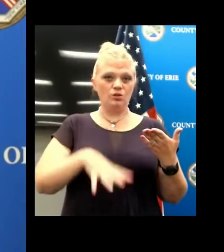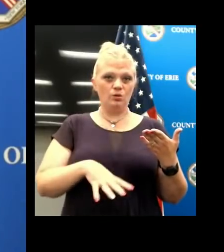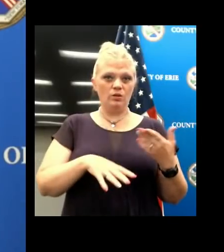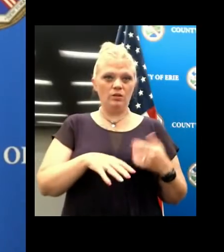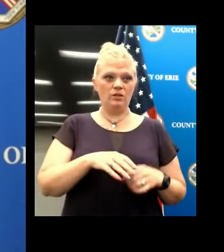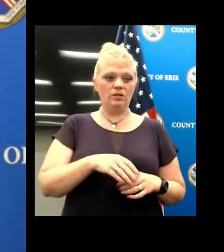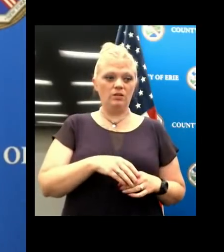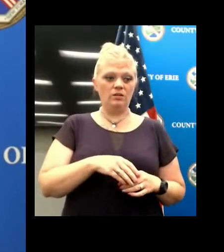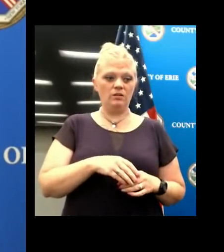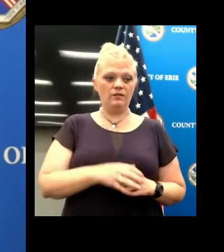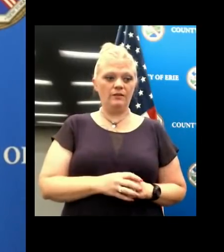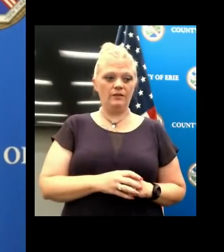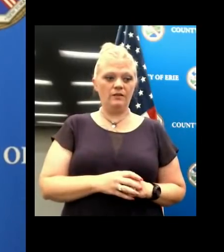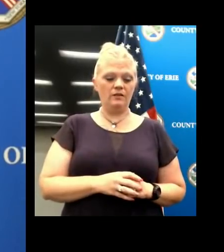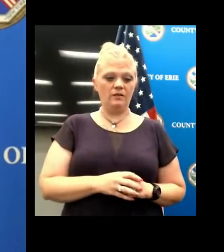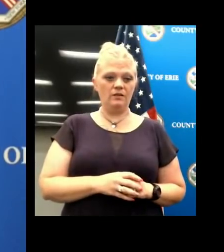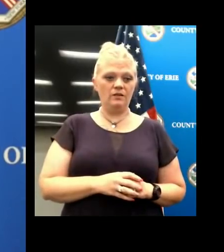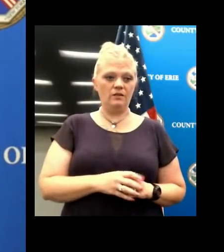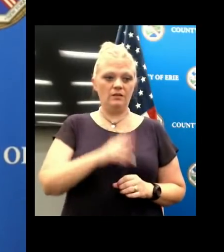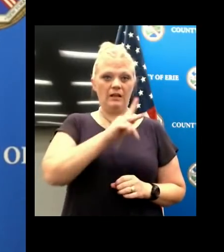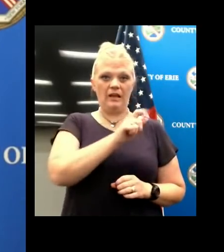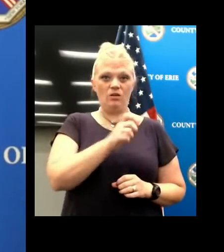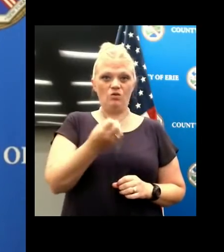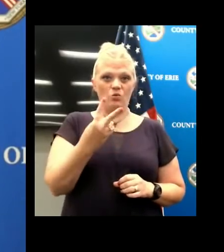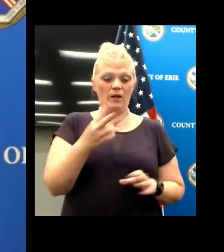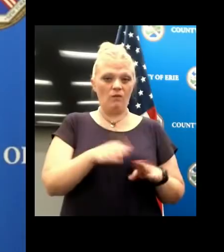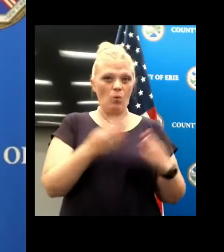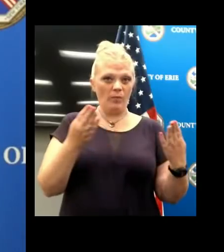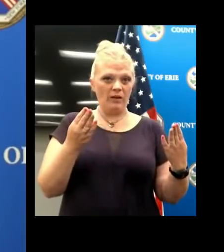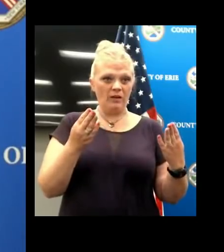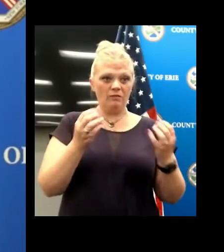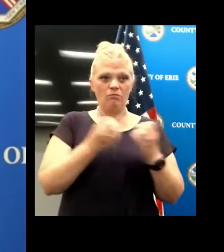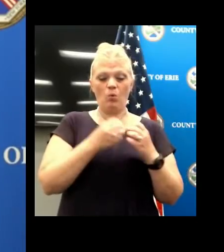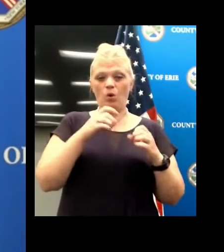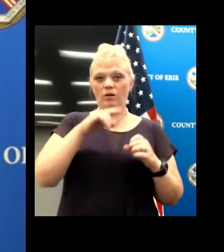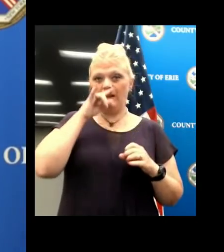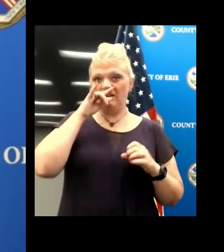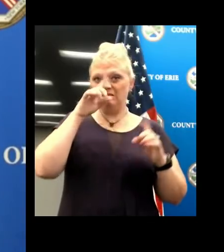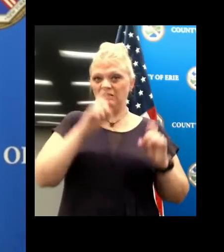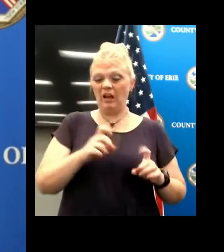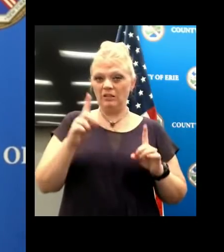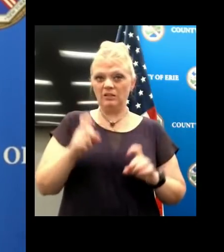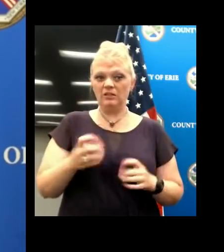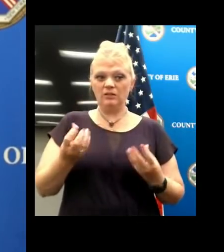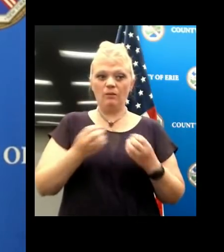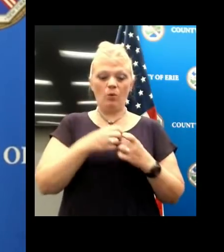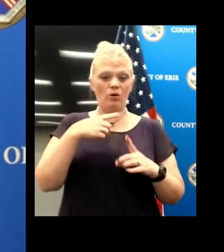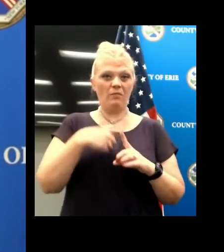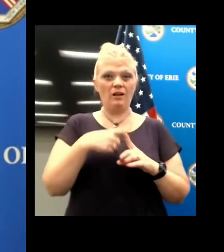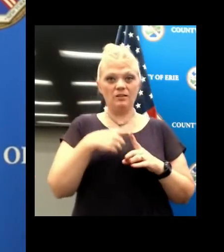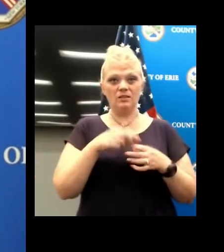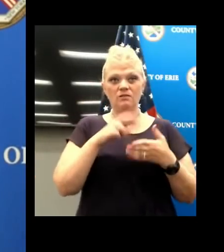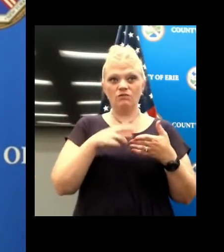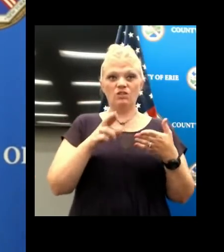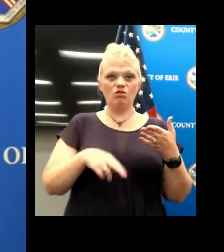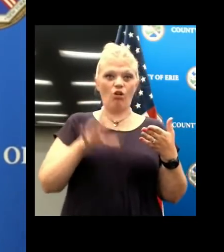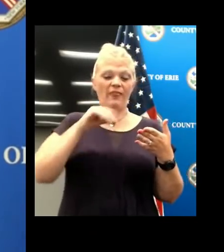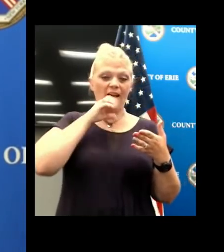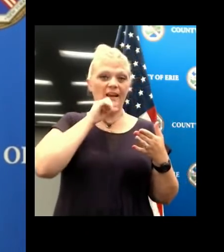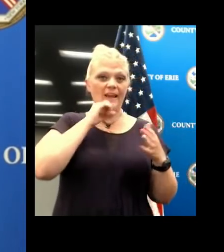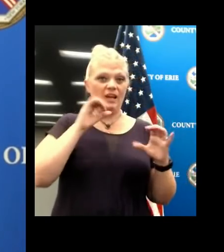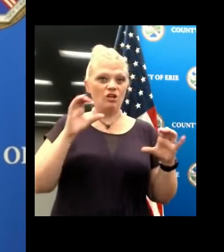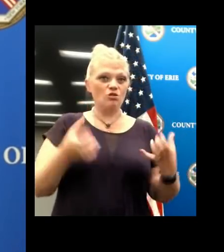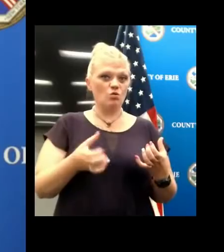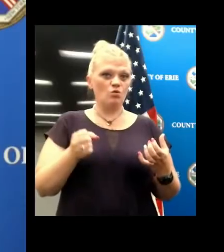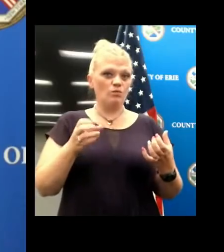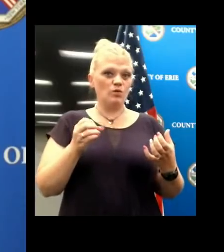through grades 12 opening up. We're going to see more kids being tested and more positive test results in that age group. So